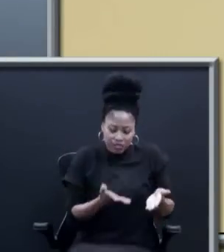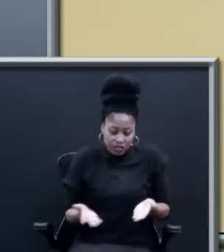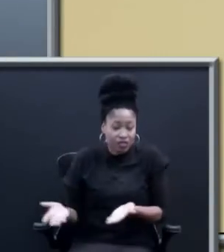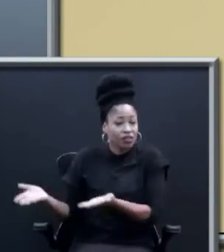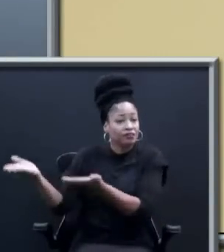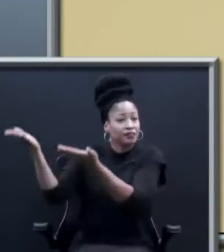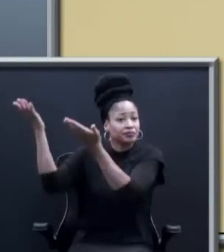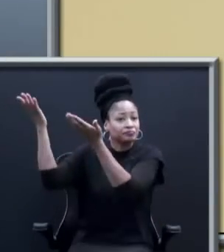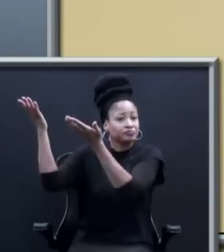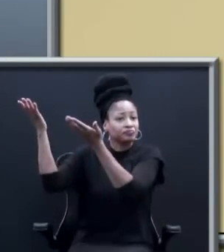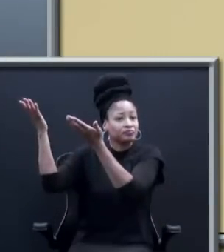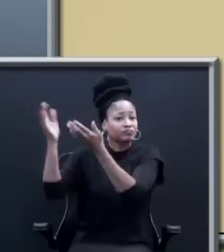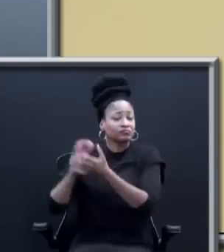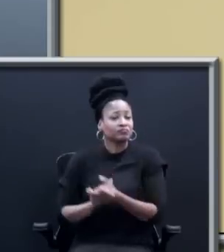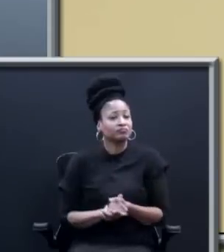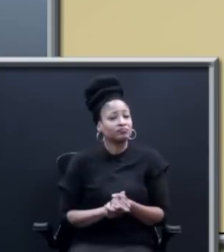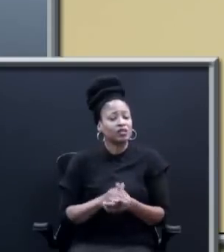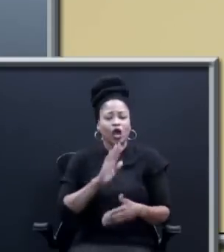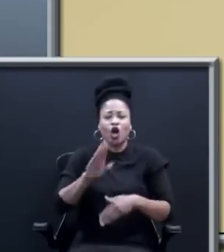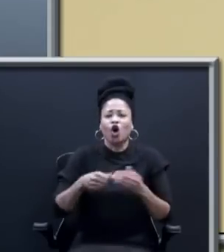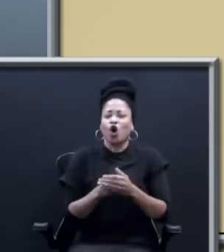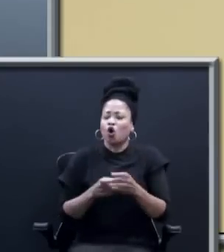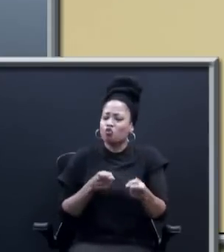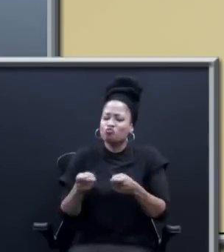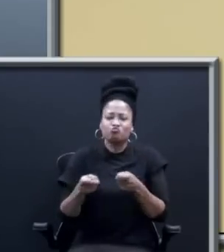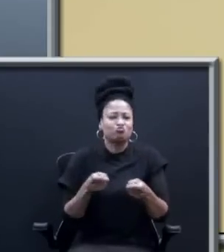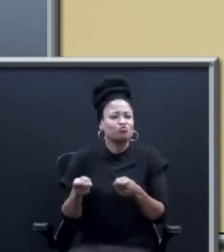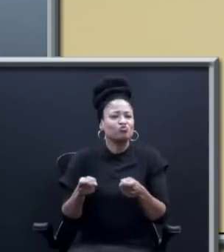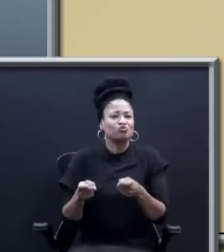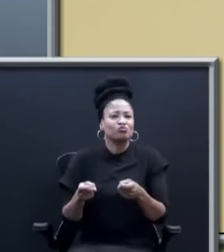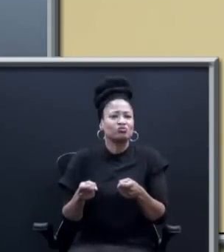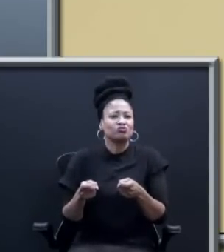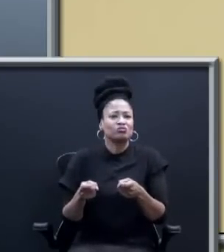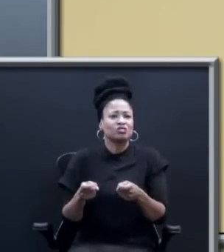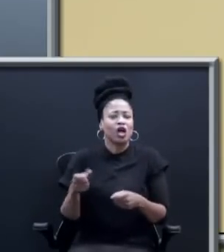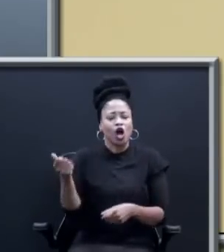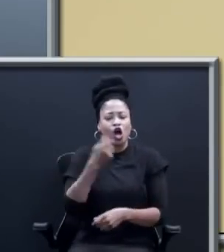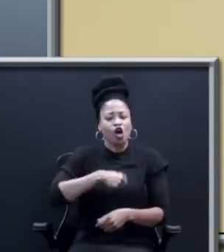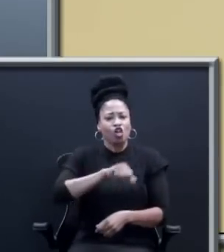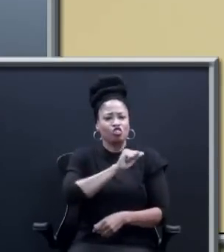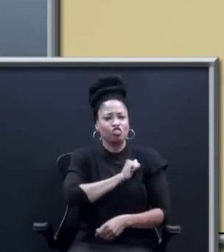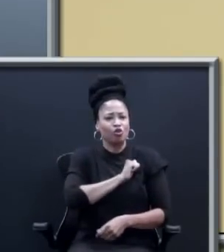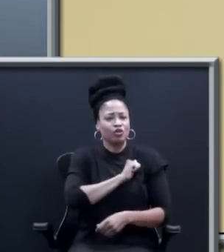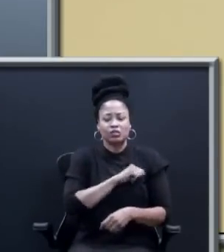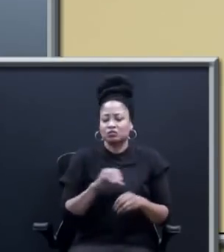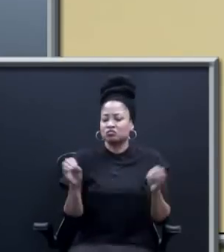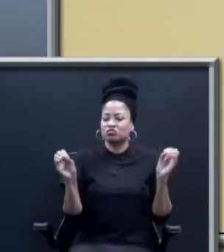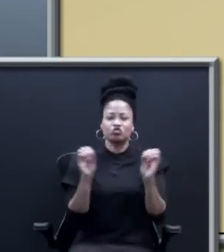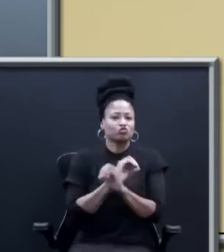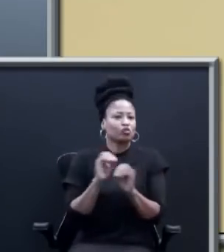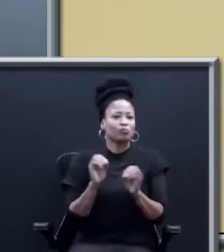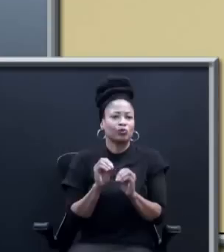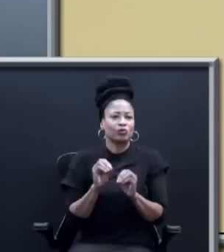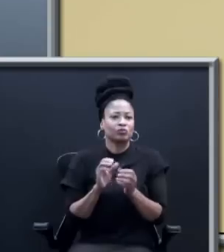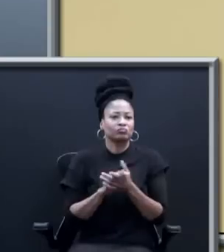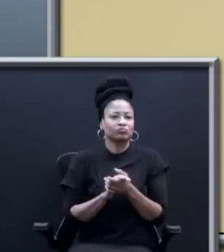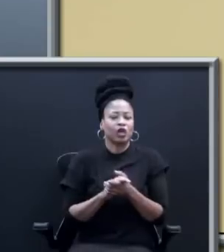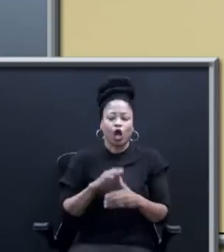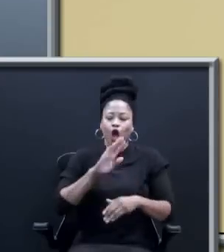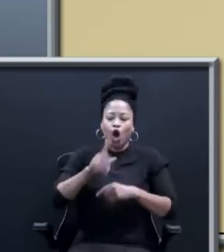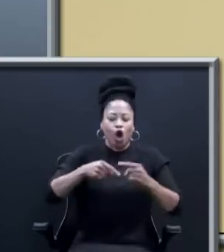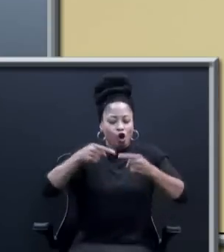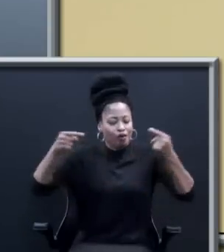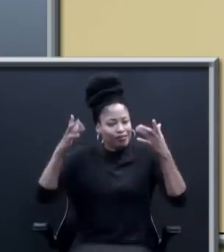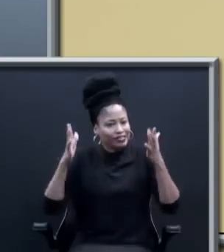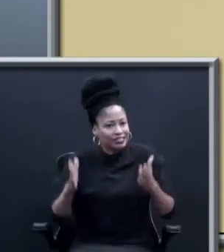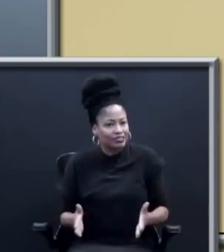put down all rule and all authority and power. Uh-huh. For he must reign till he hath put all enemies under his feet. Now this